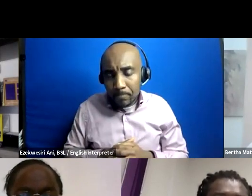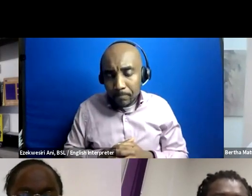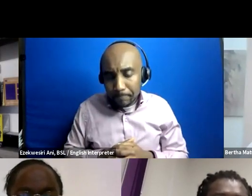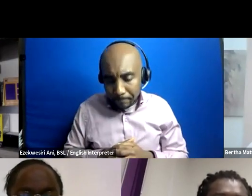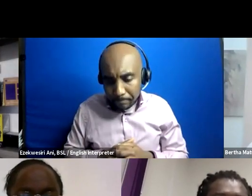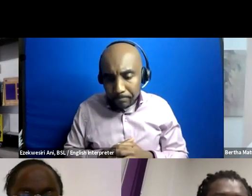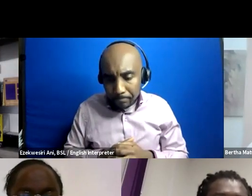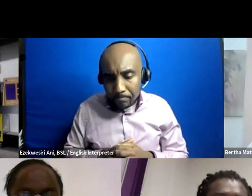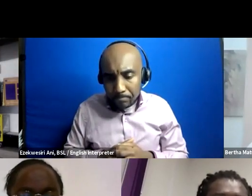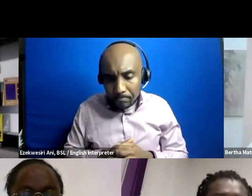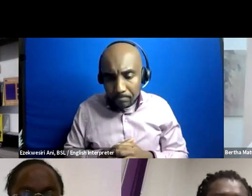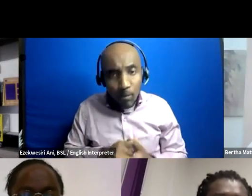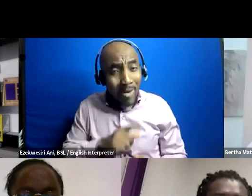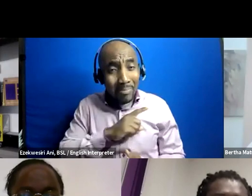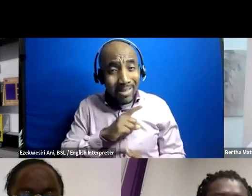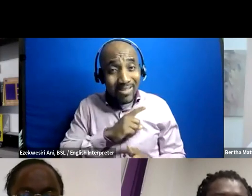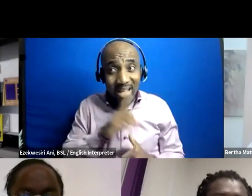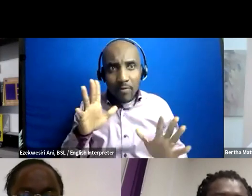of entering the system,